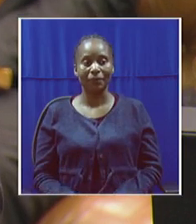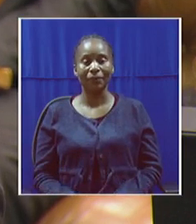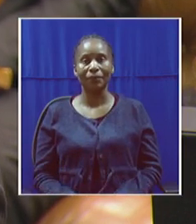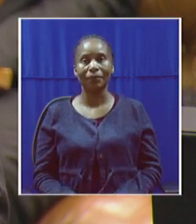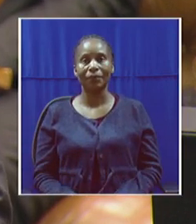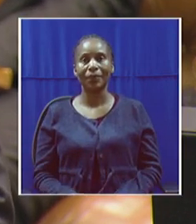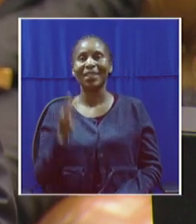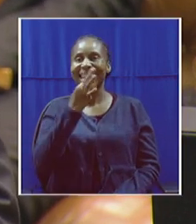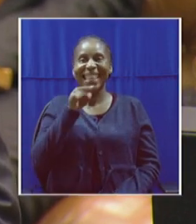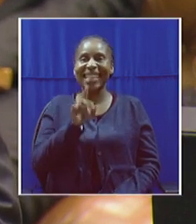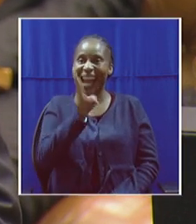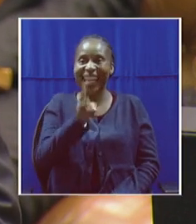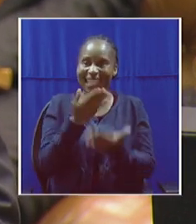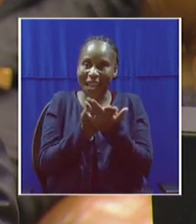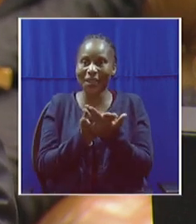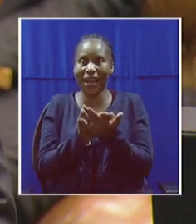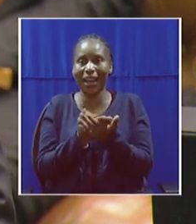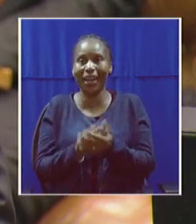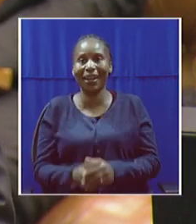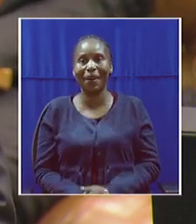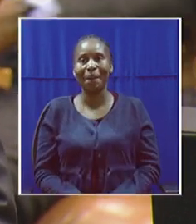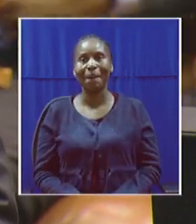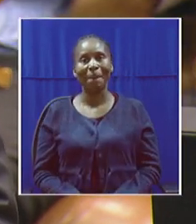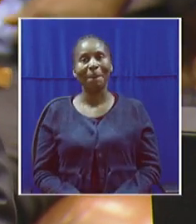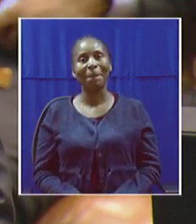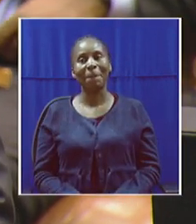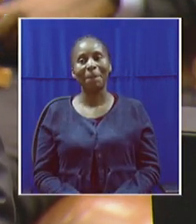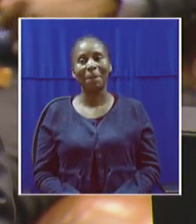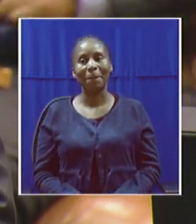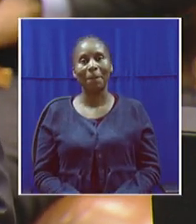I repeat this yes for emphasis you can